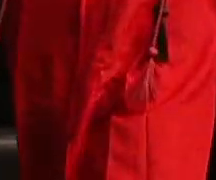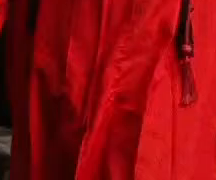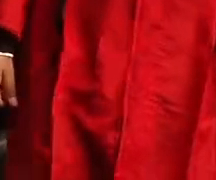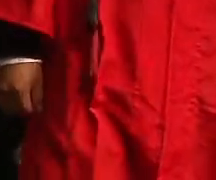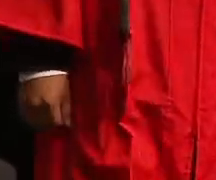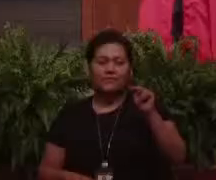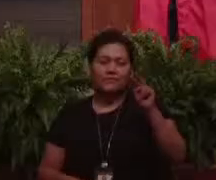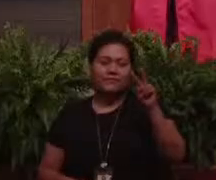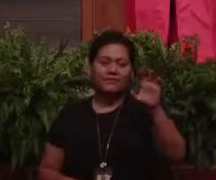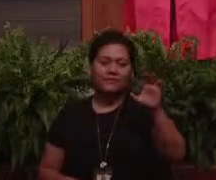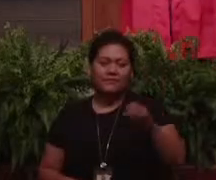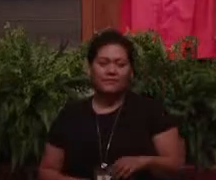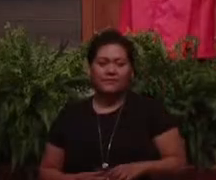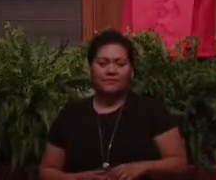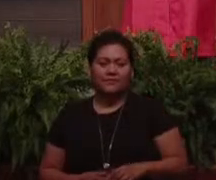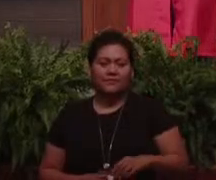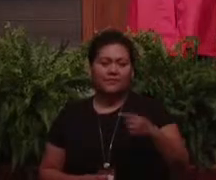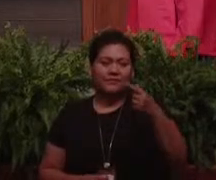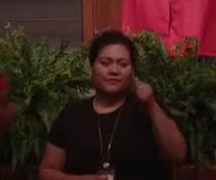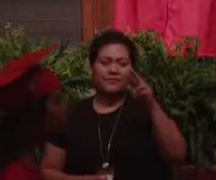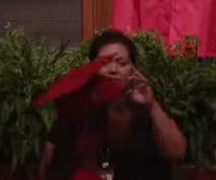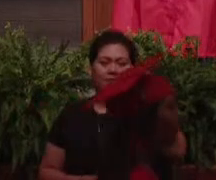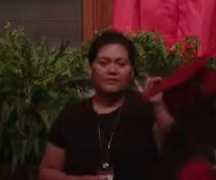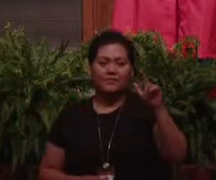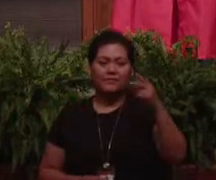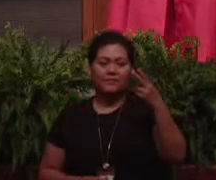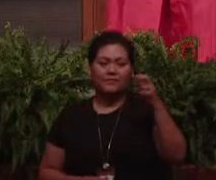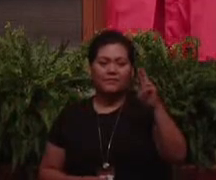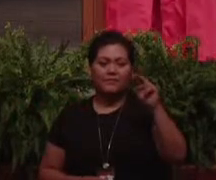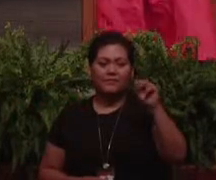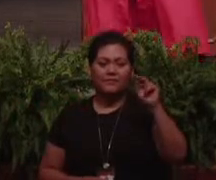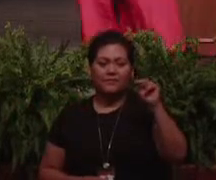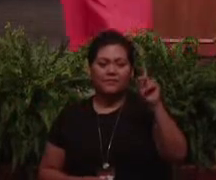Attending Northwest Vista College, Gabriel Hernandez.